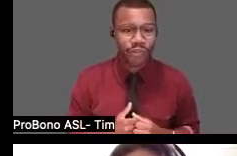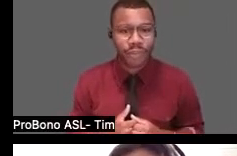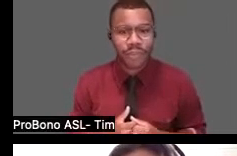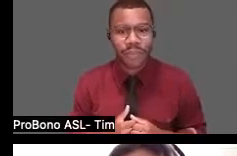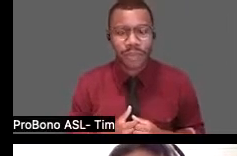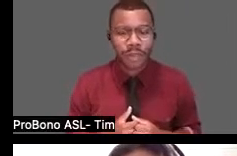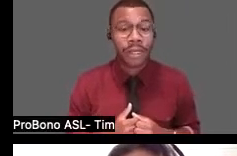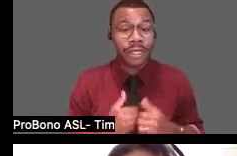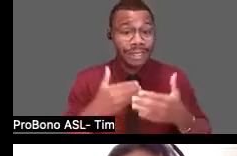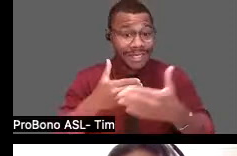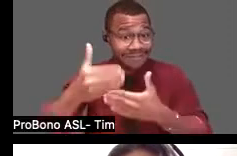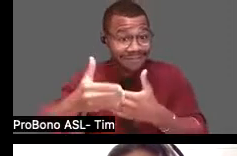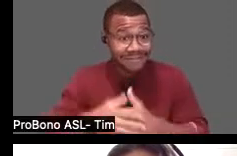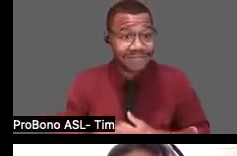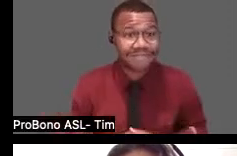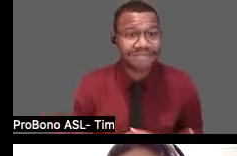Next slide.